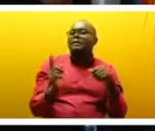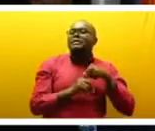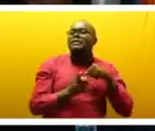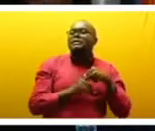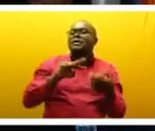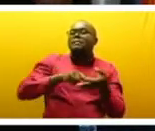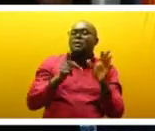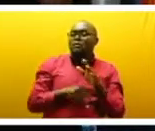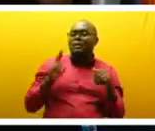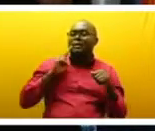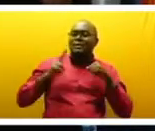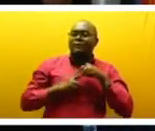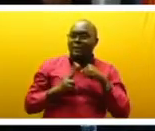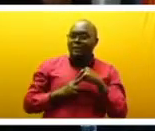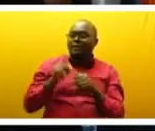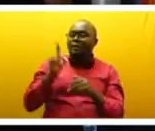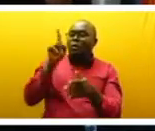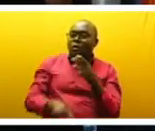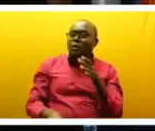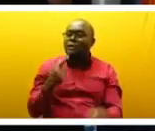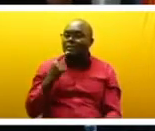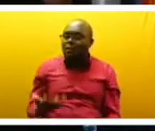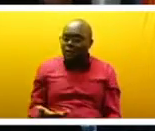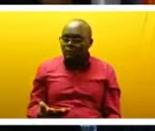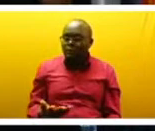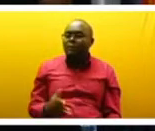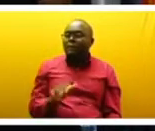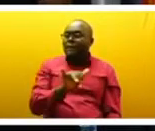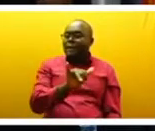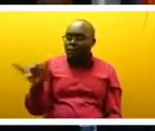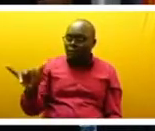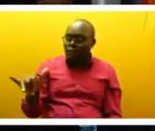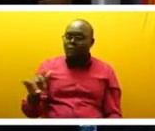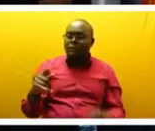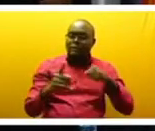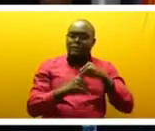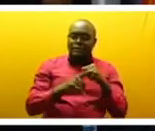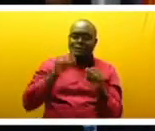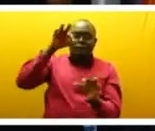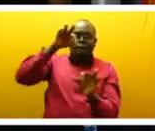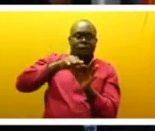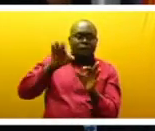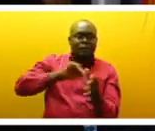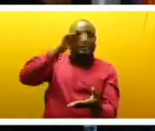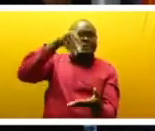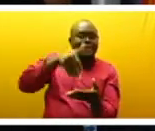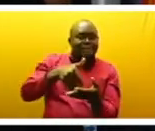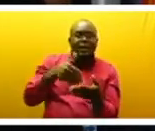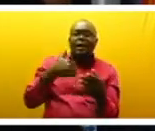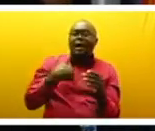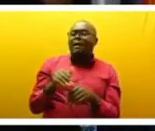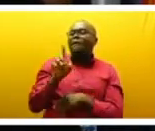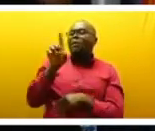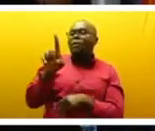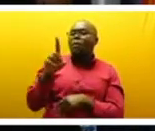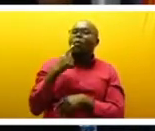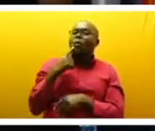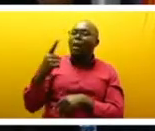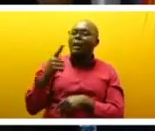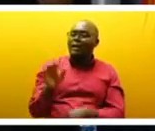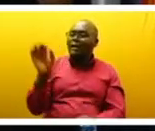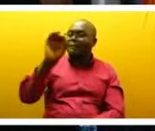is 700. What he's saying is that in those 6 polling stations, there was a